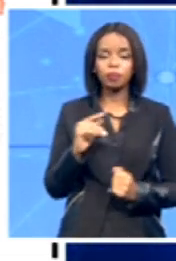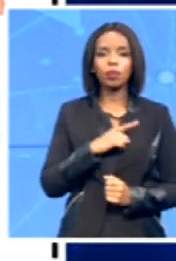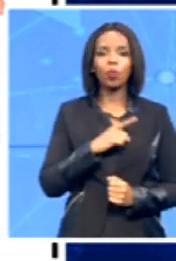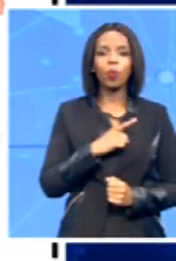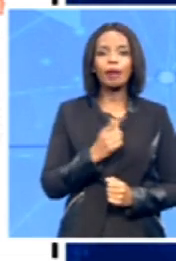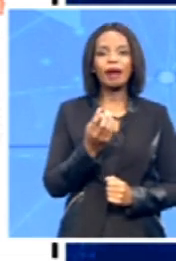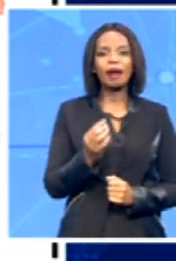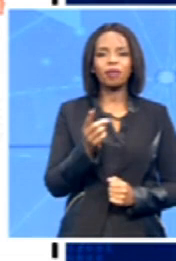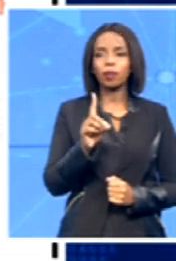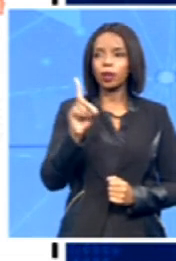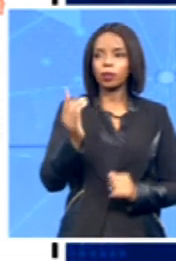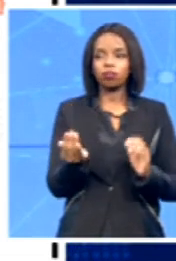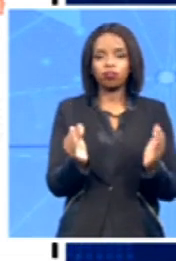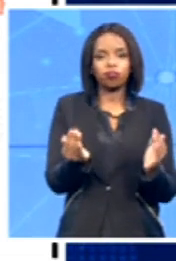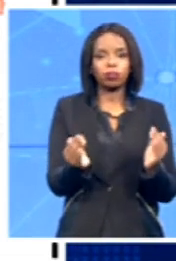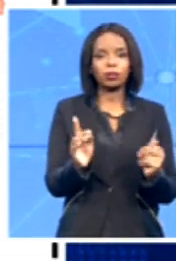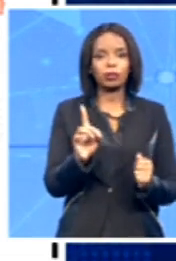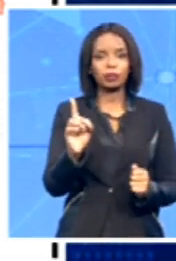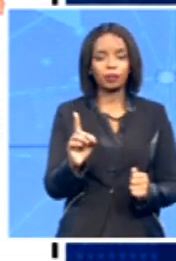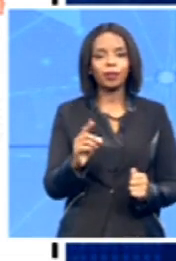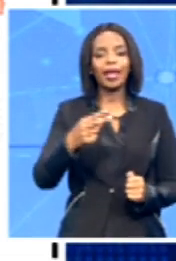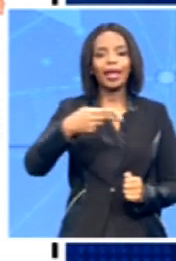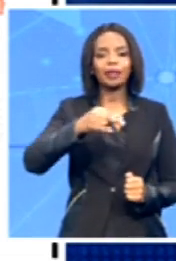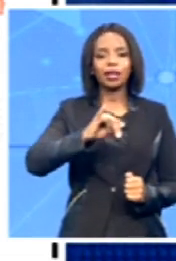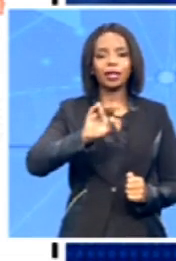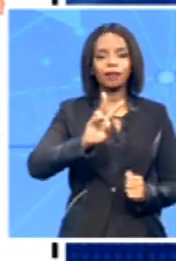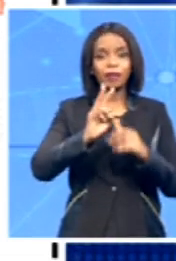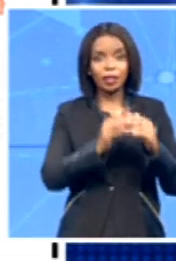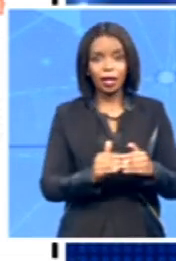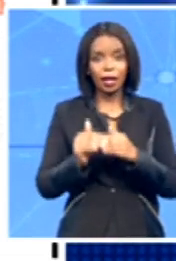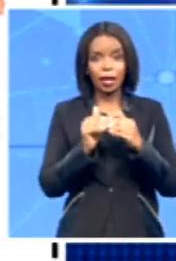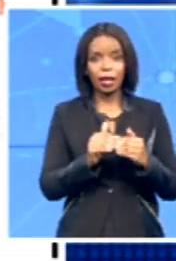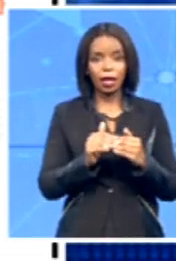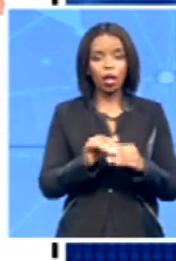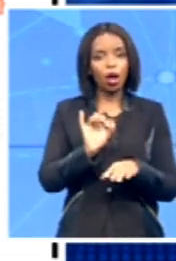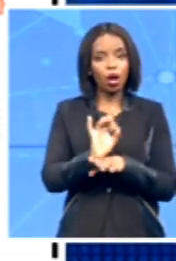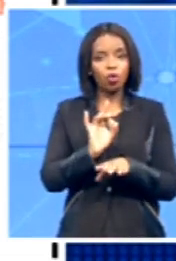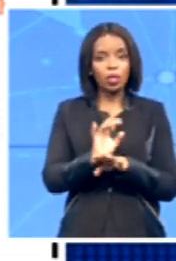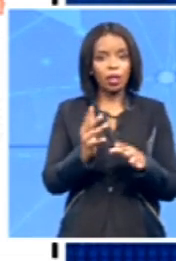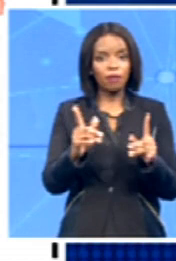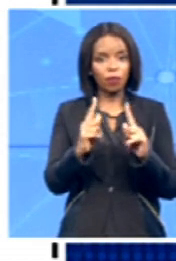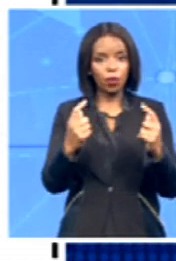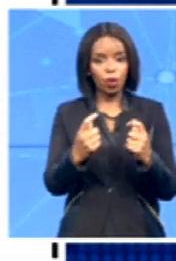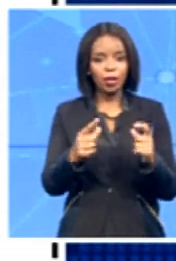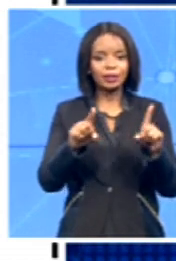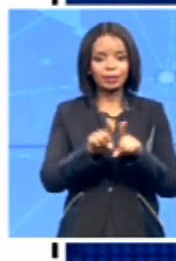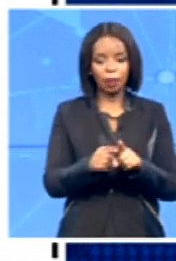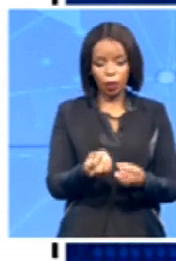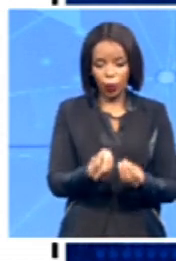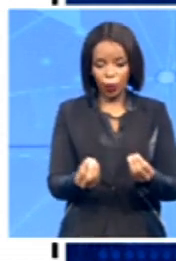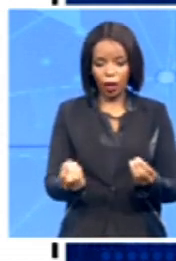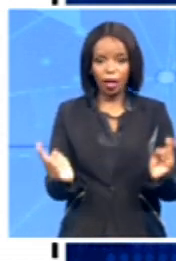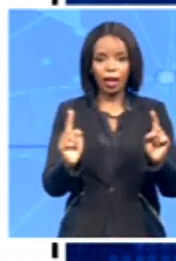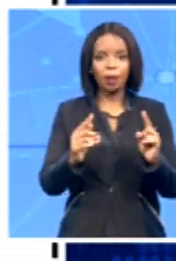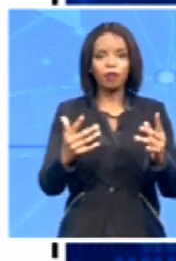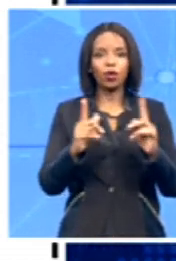has HIV care that comes in for routine bloods, and also children that comes for routine care at our public sector hospitals. So what is the